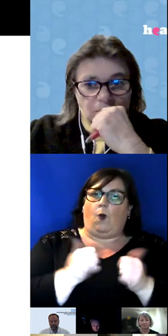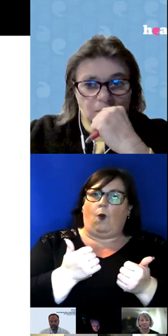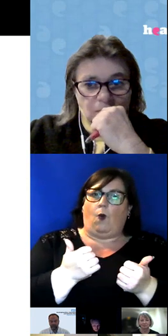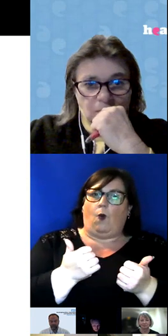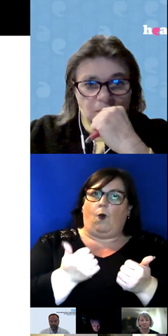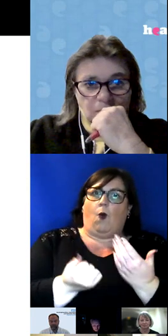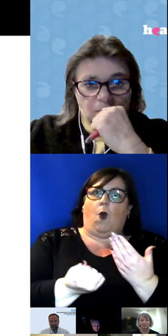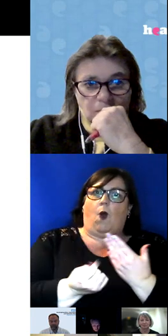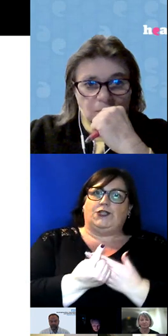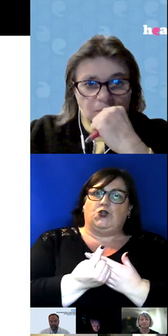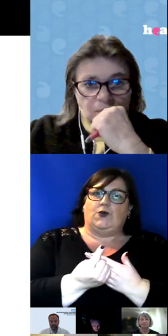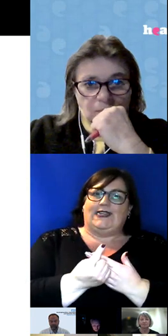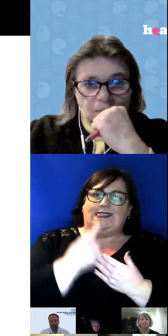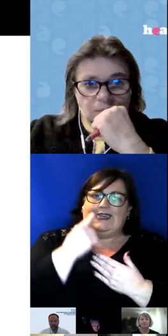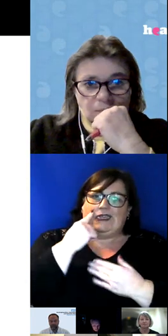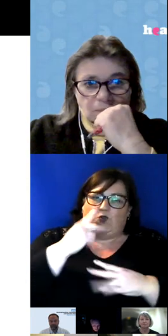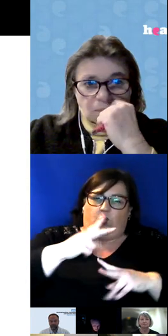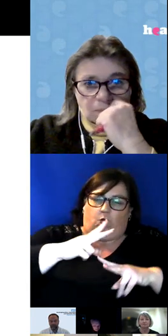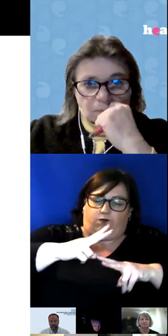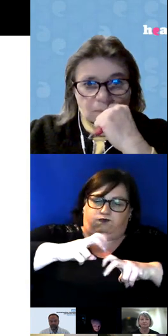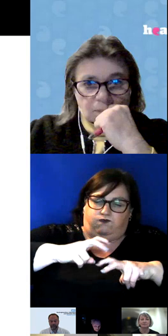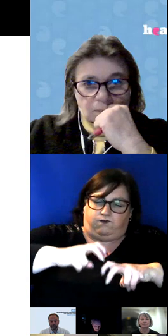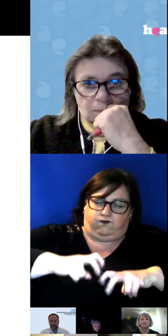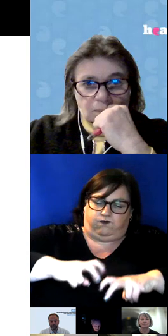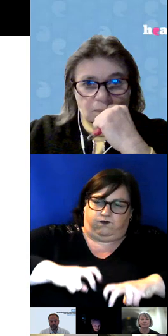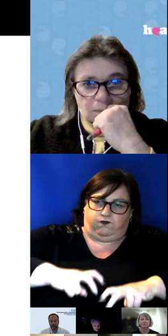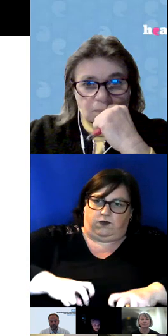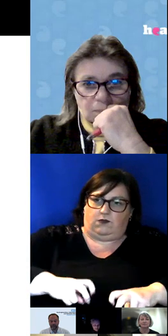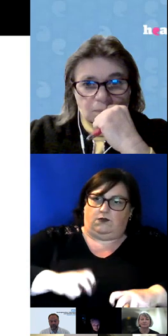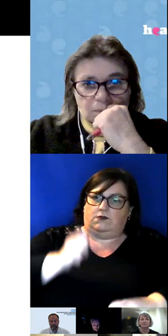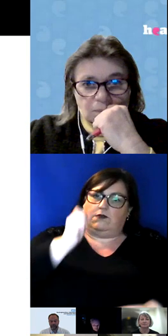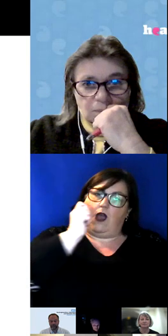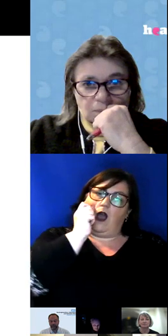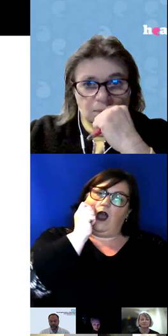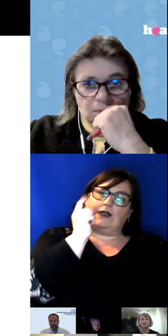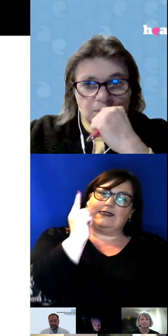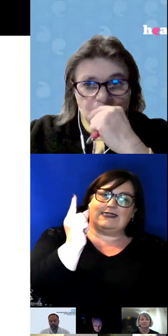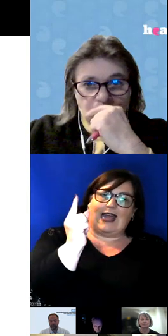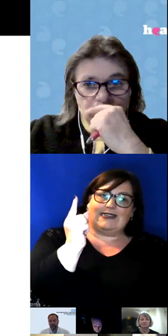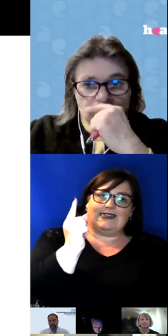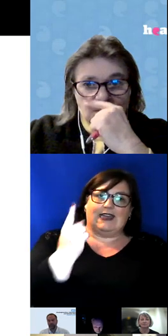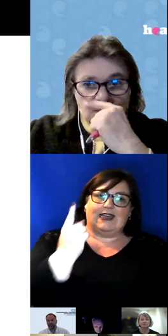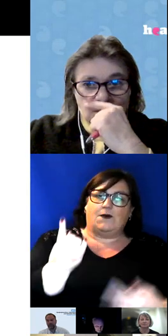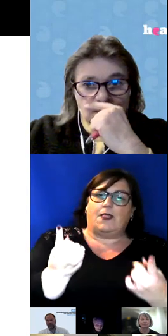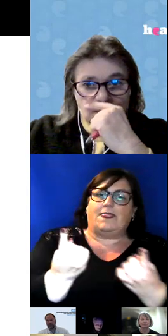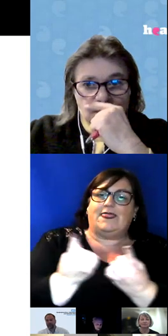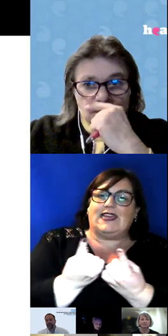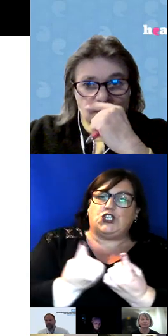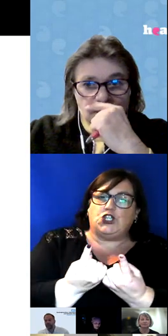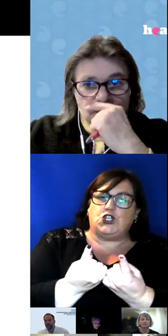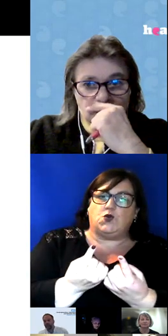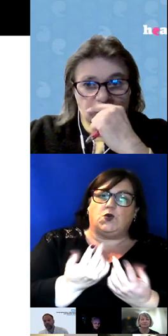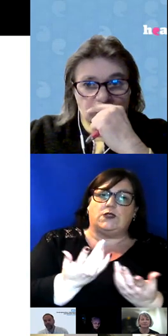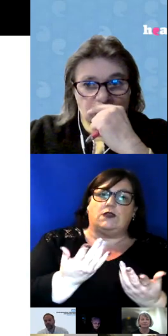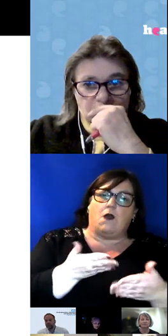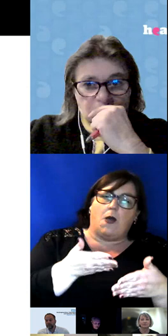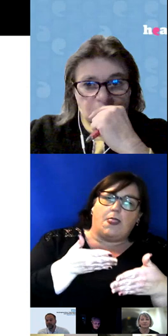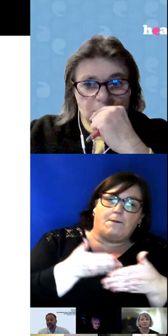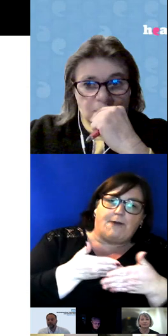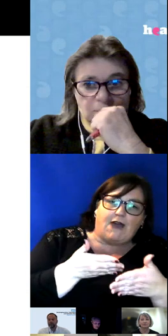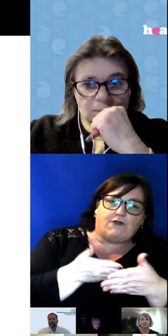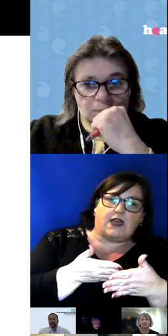dive into understanding the issues, the barriers and the levers, really, to